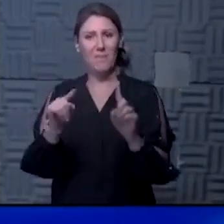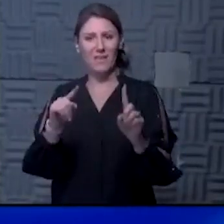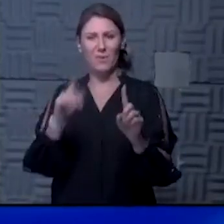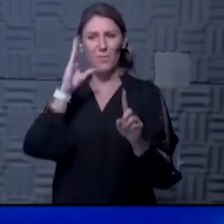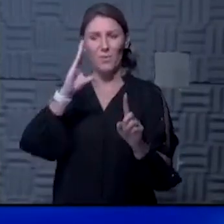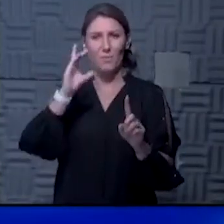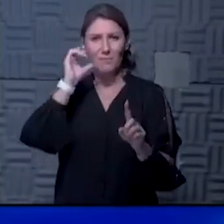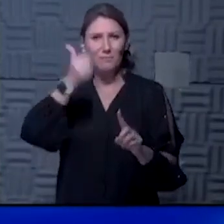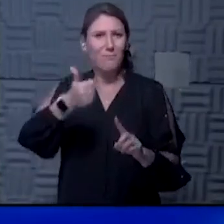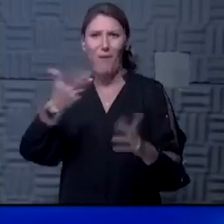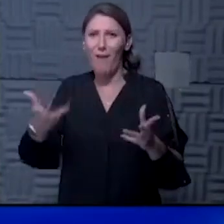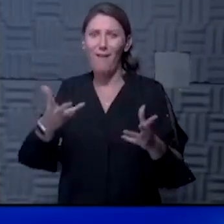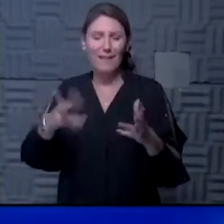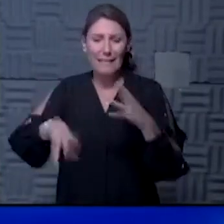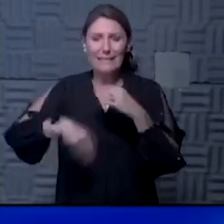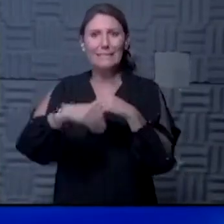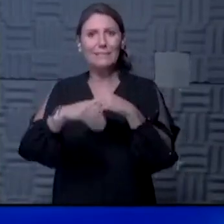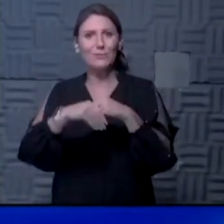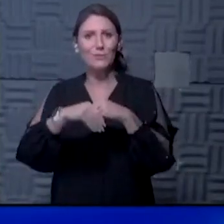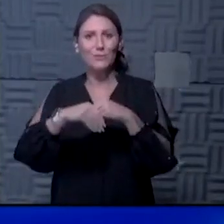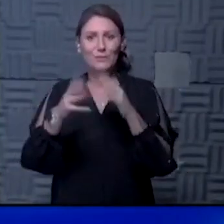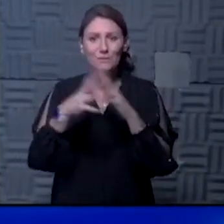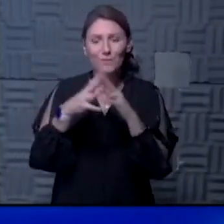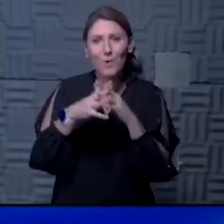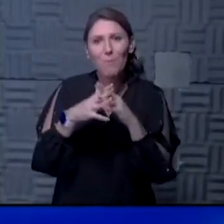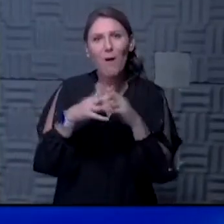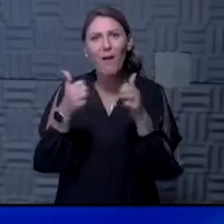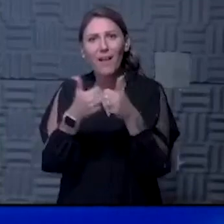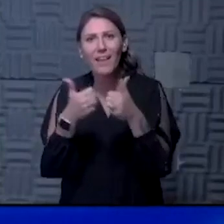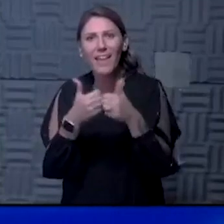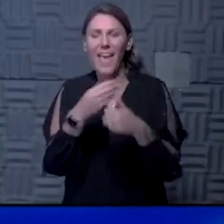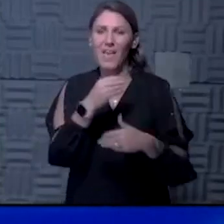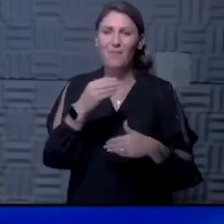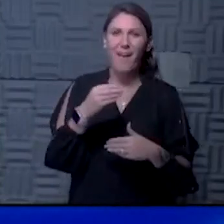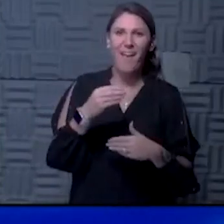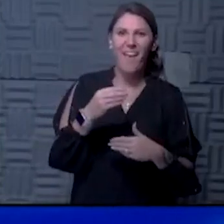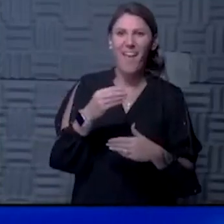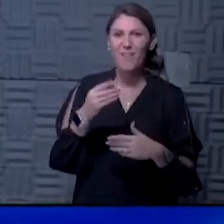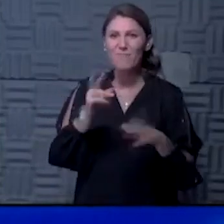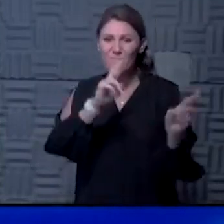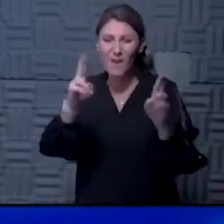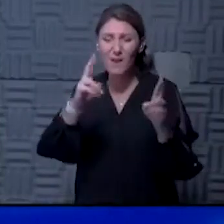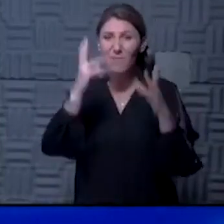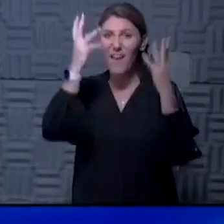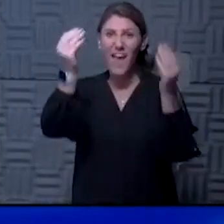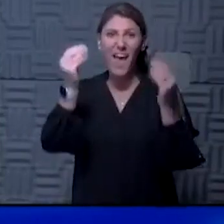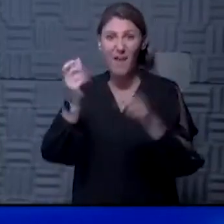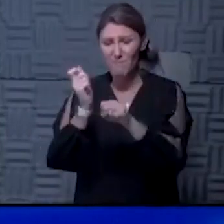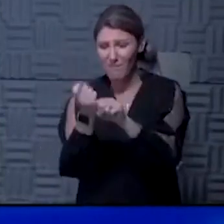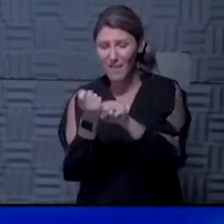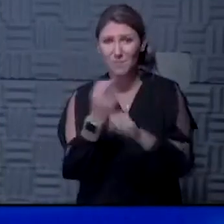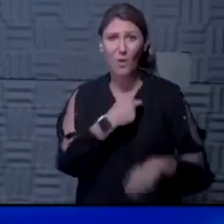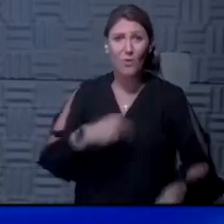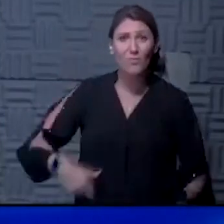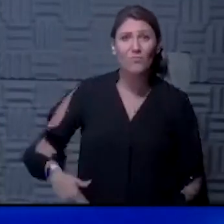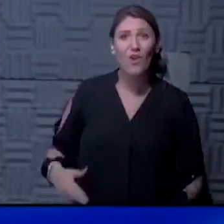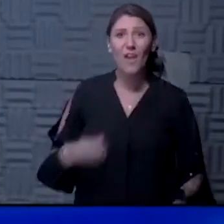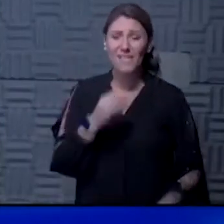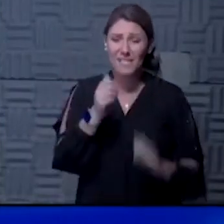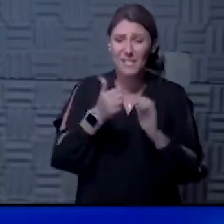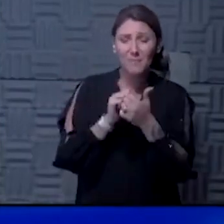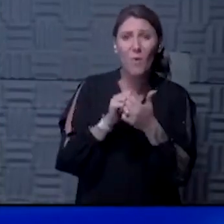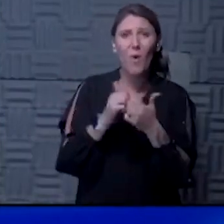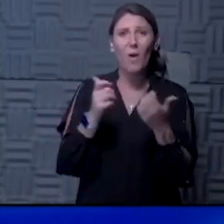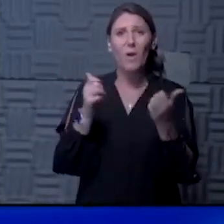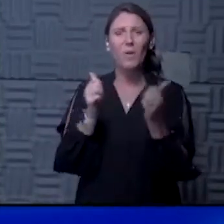game. The Royals will be back next summer. The boys in blue can't wait to be out at the stadium saying, "Let's go Royals." And then last night, Sporting, what a nice win with